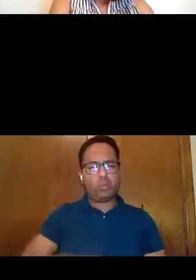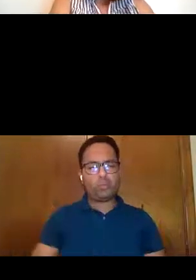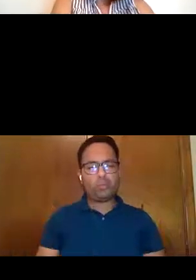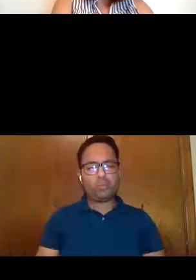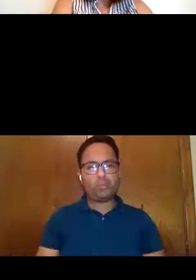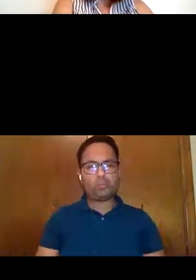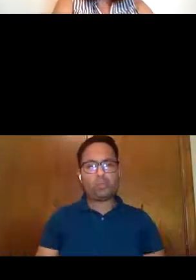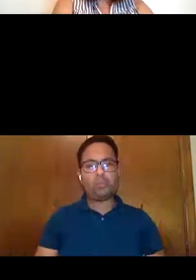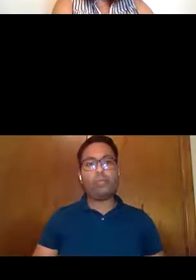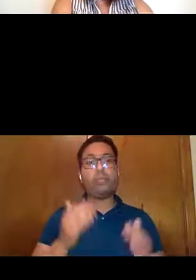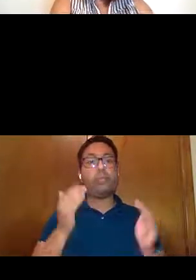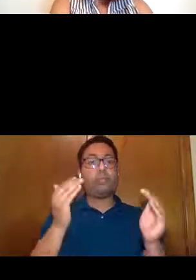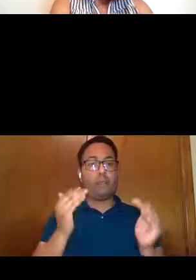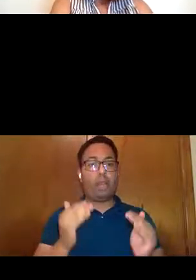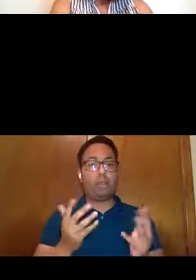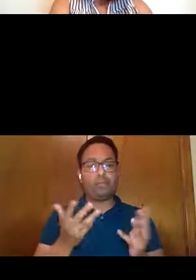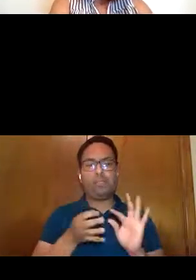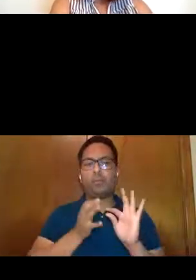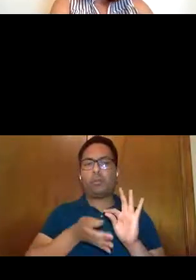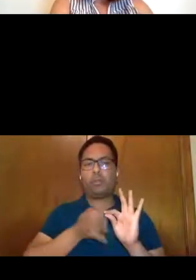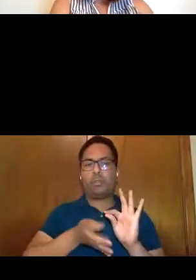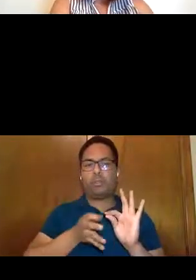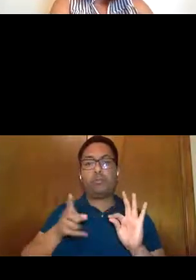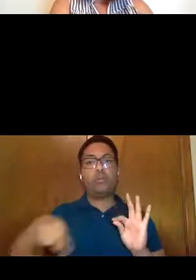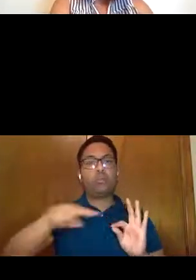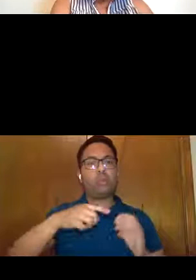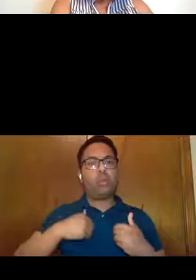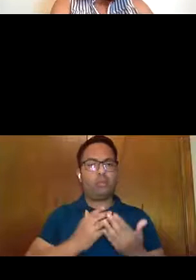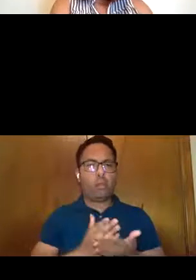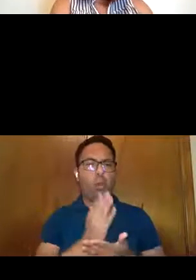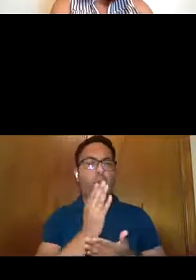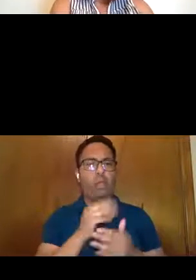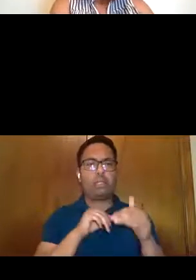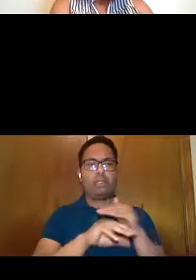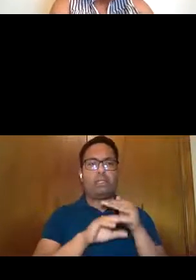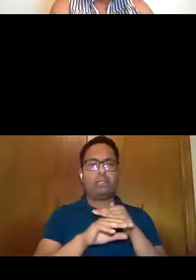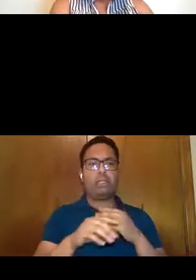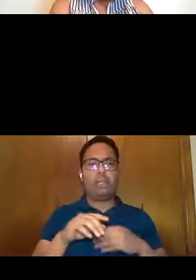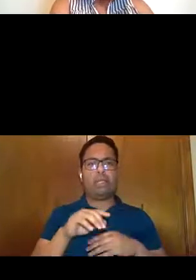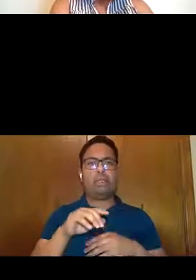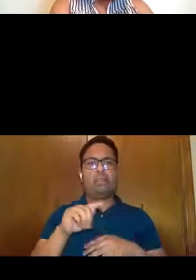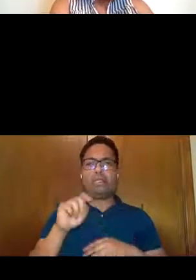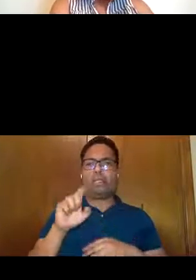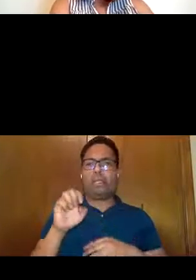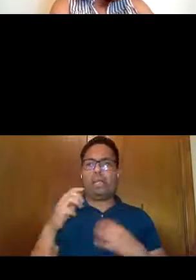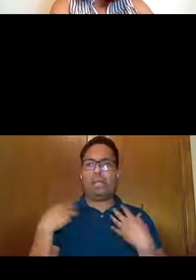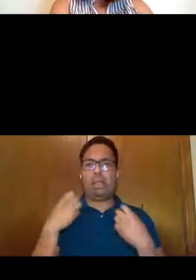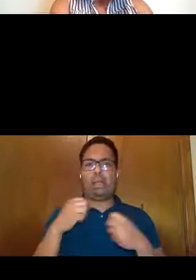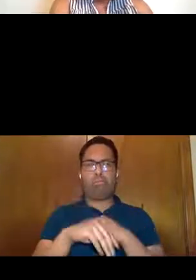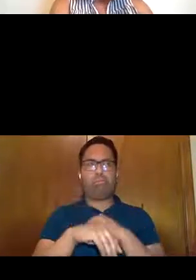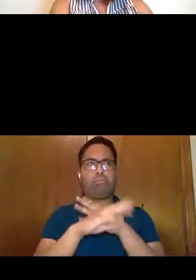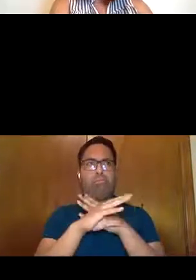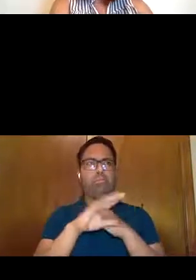Next is interpretation. You have the right to access a telehealth visit in your primary